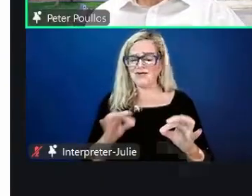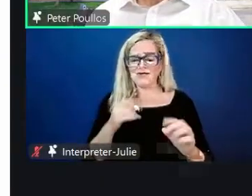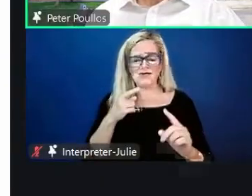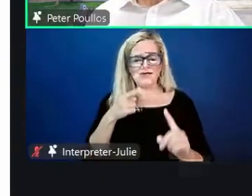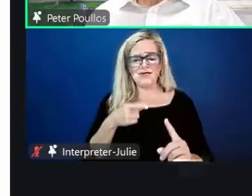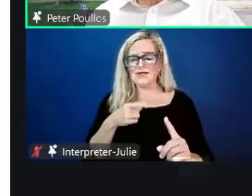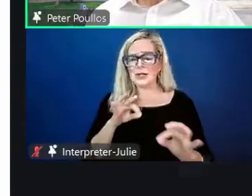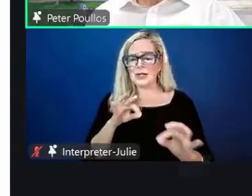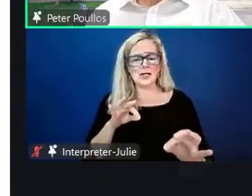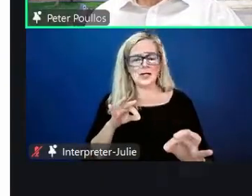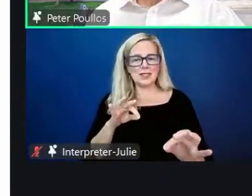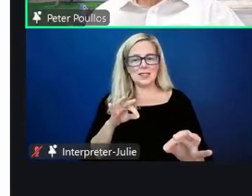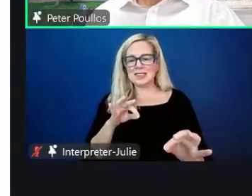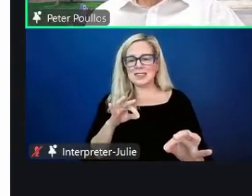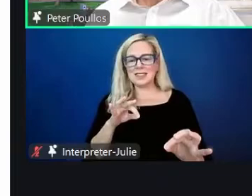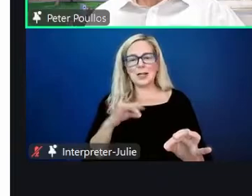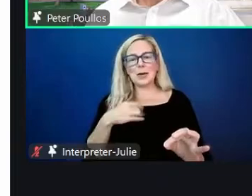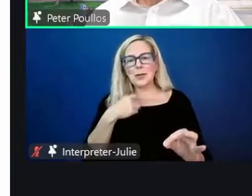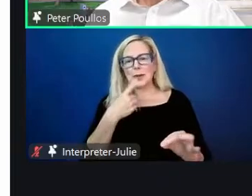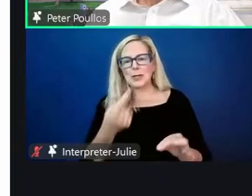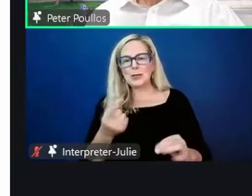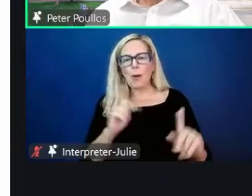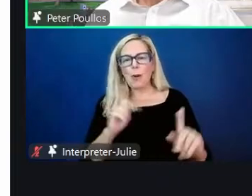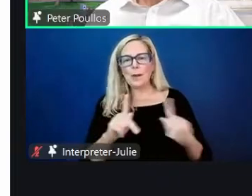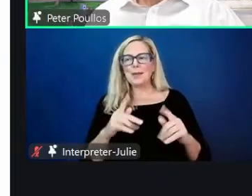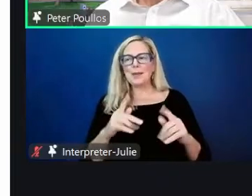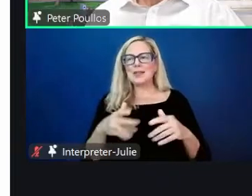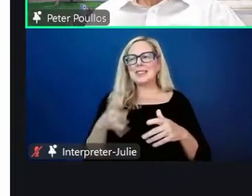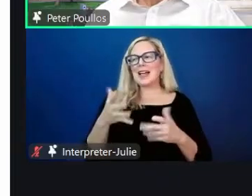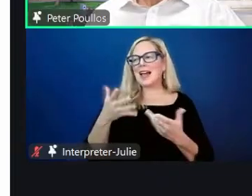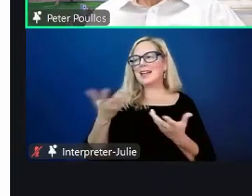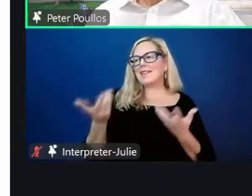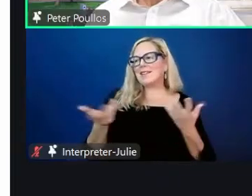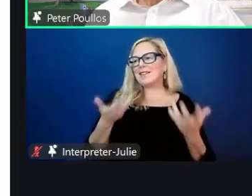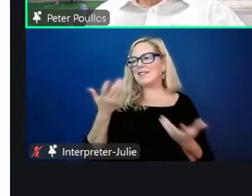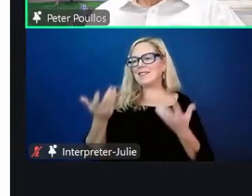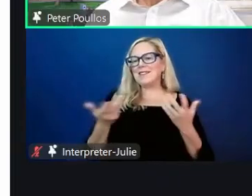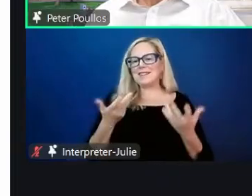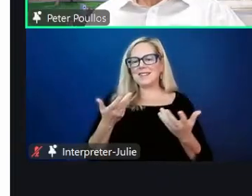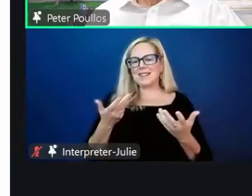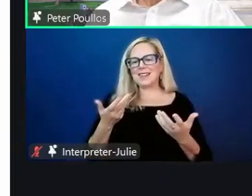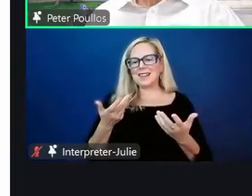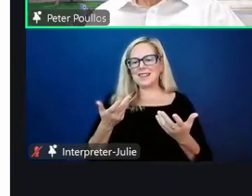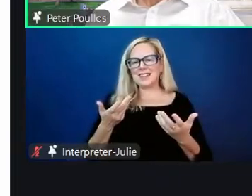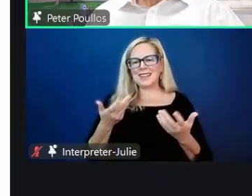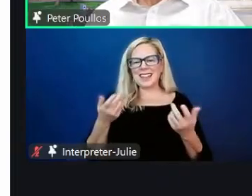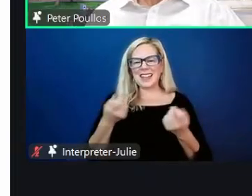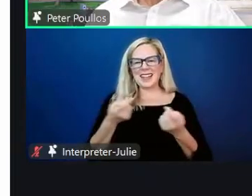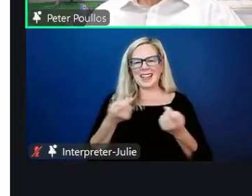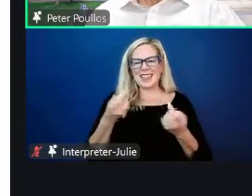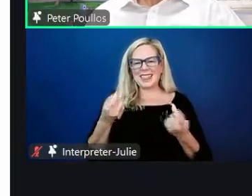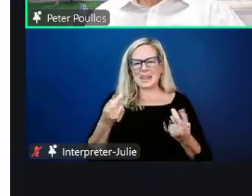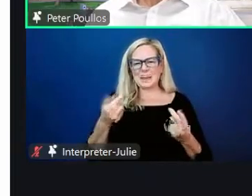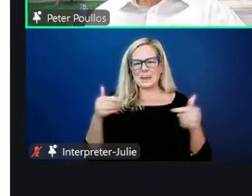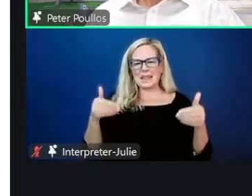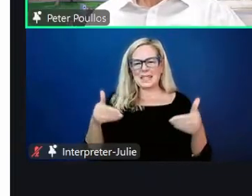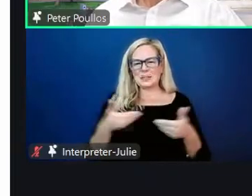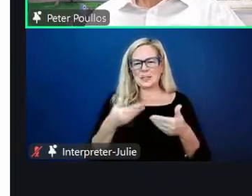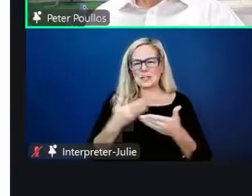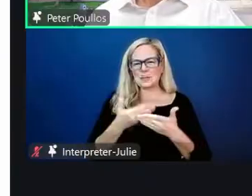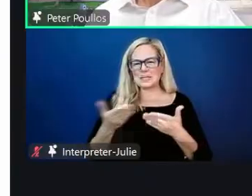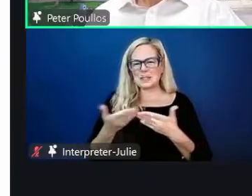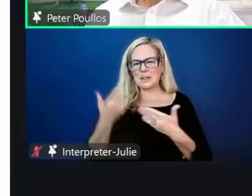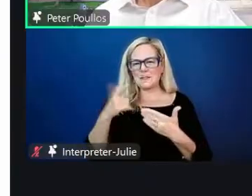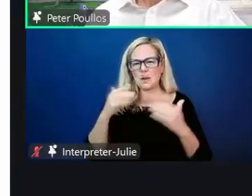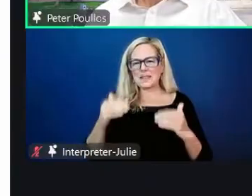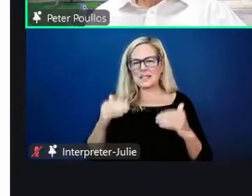Just we told people to kind of eliminate most of the introductory material for this advanced